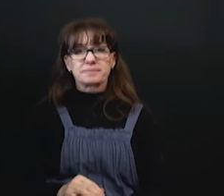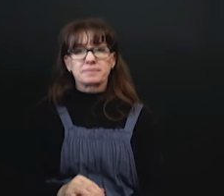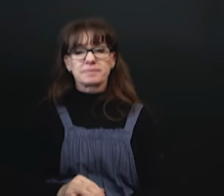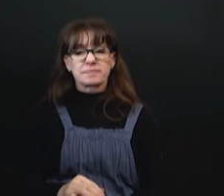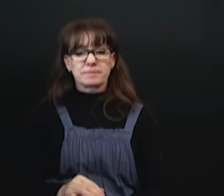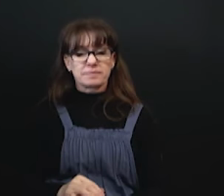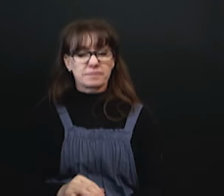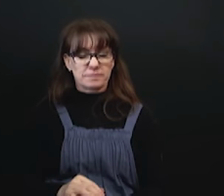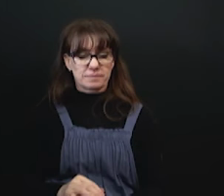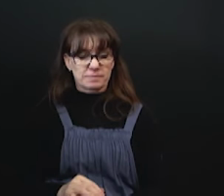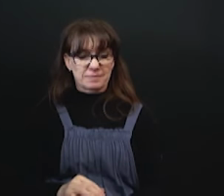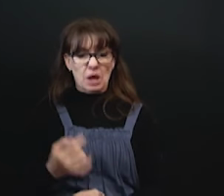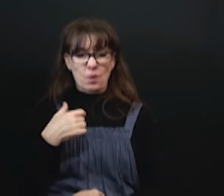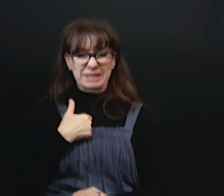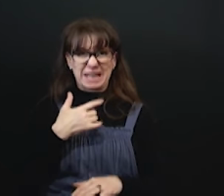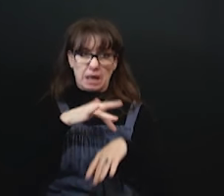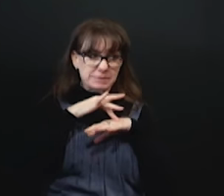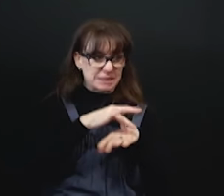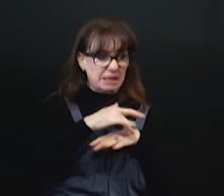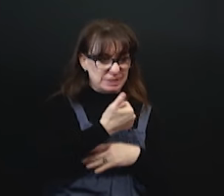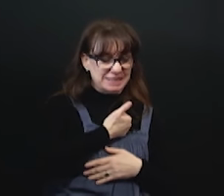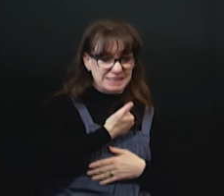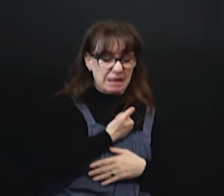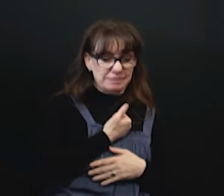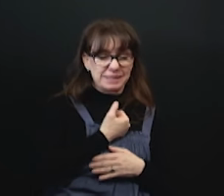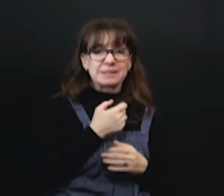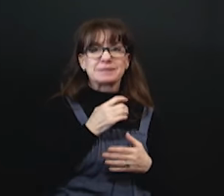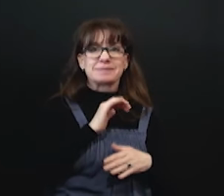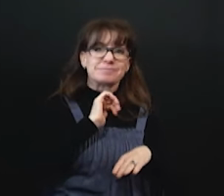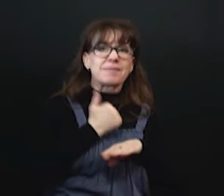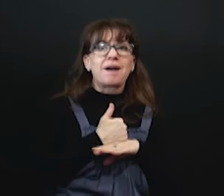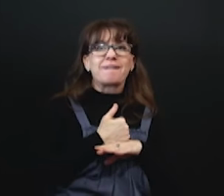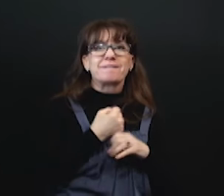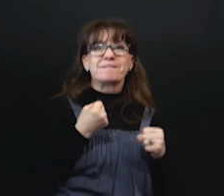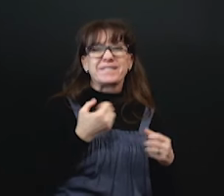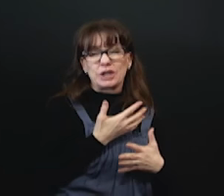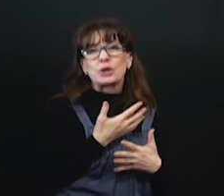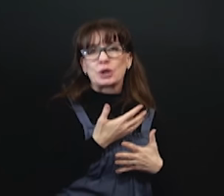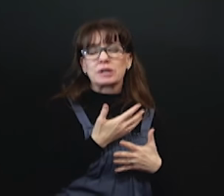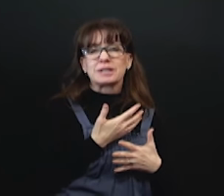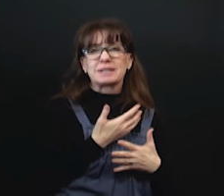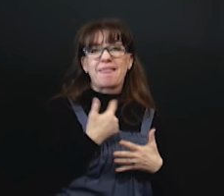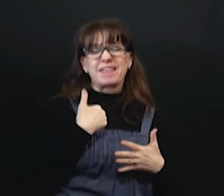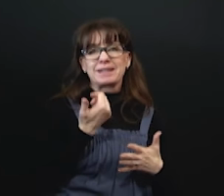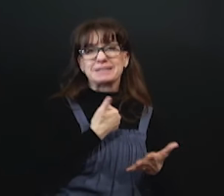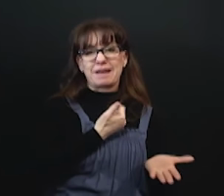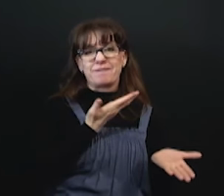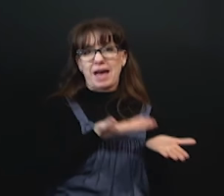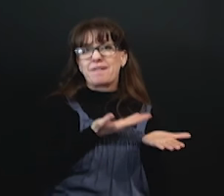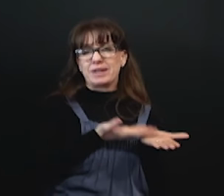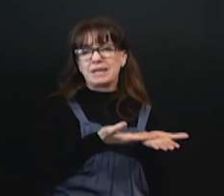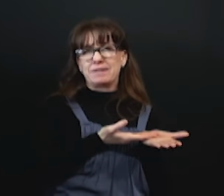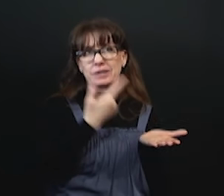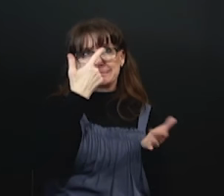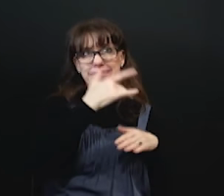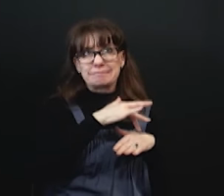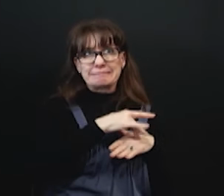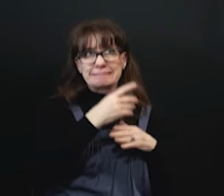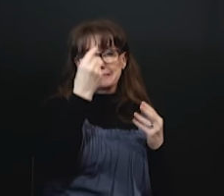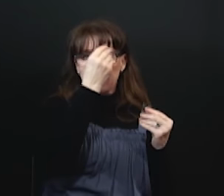So much of obsession with self is based in fear. I think that's self-evident if we think about it long enough.